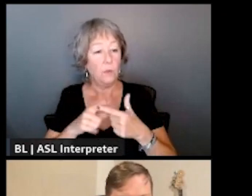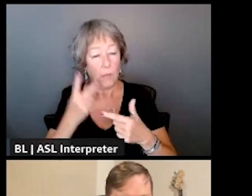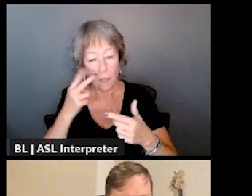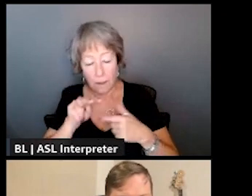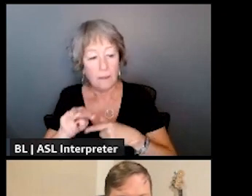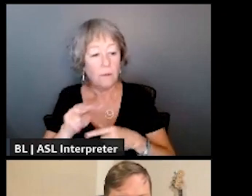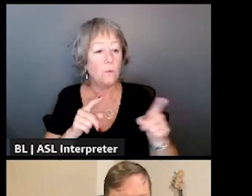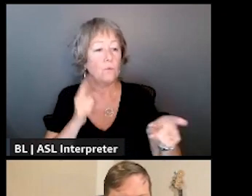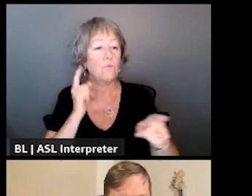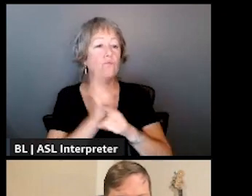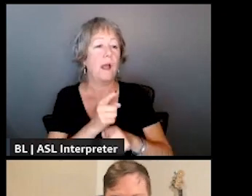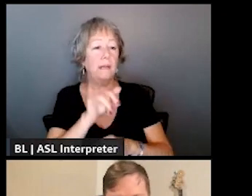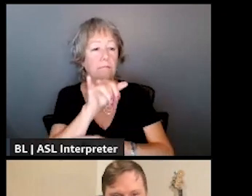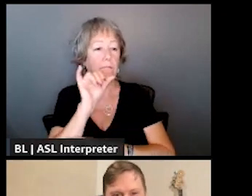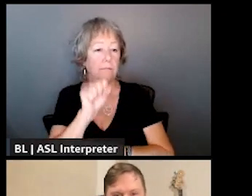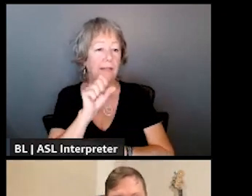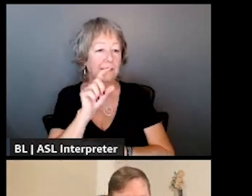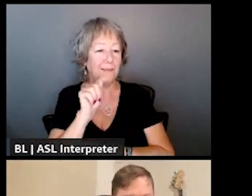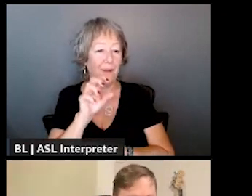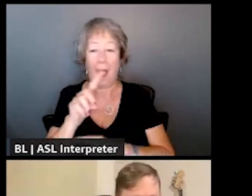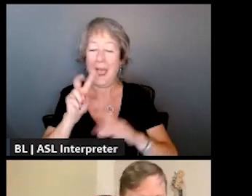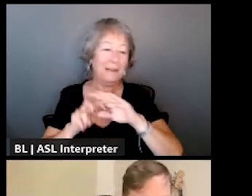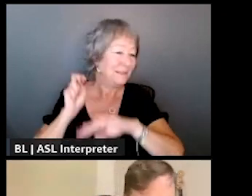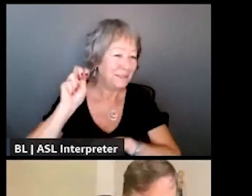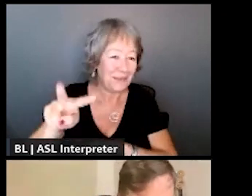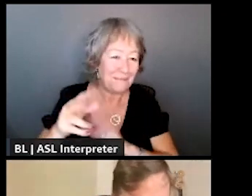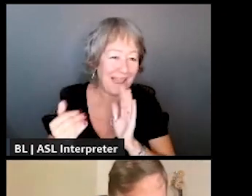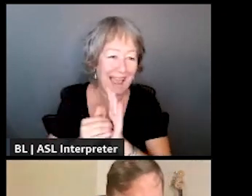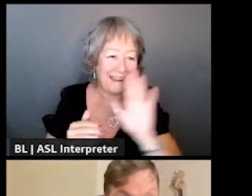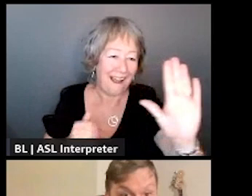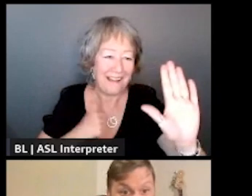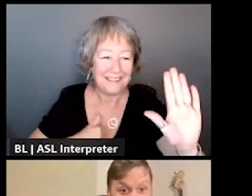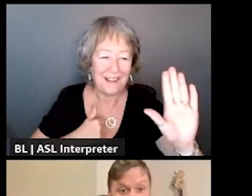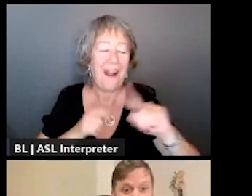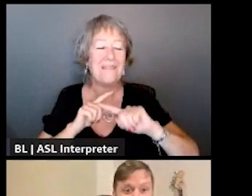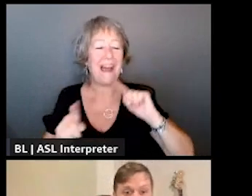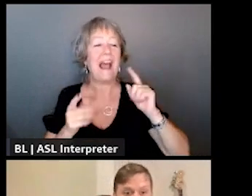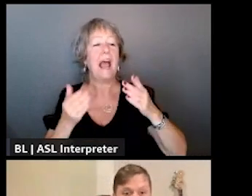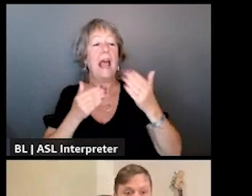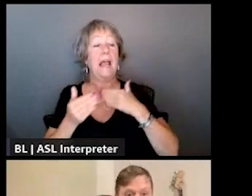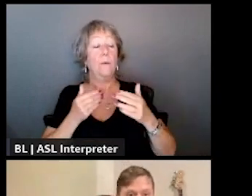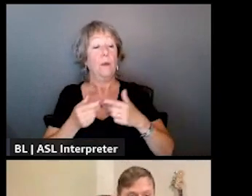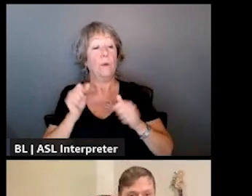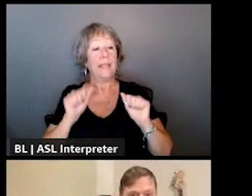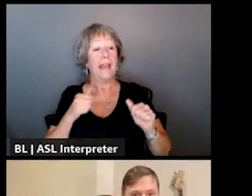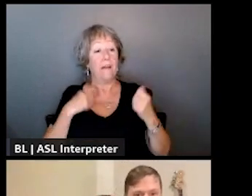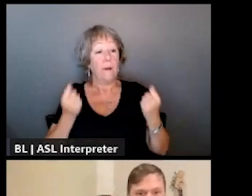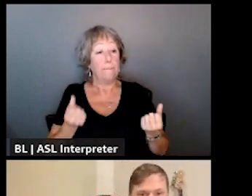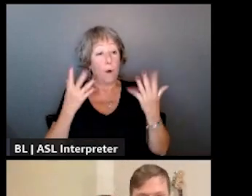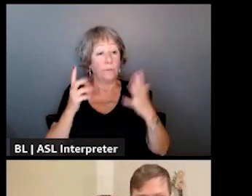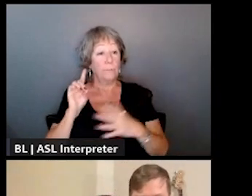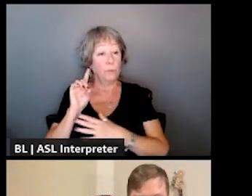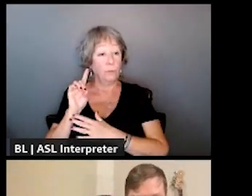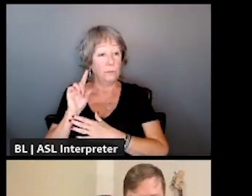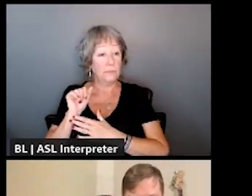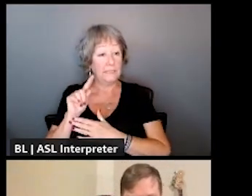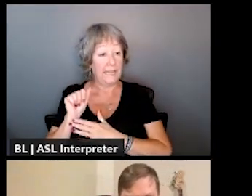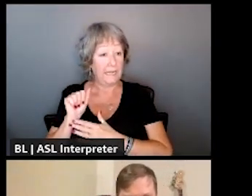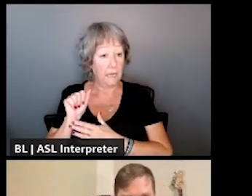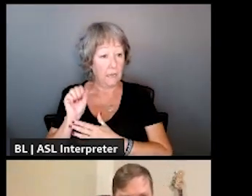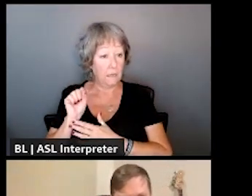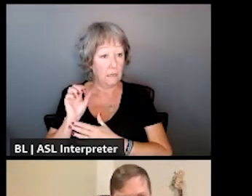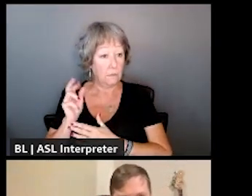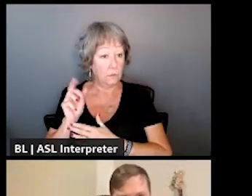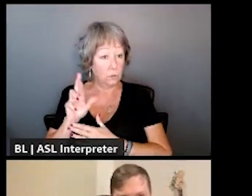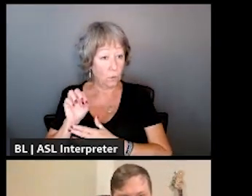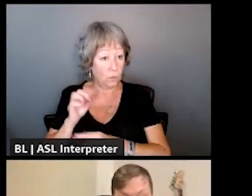You're exactly right, Todd. It is. I'll get ahead of myself. I'm sorry. Yeah, but we can have multiple. We can have multiple data sources, right? Like